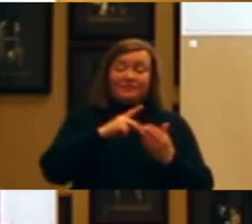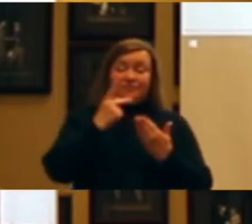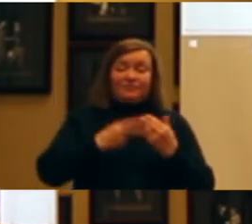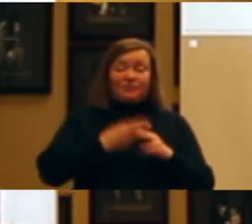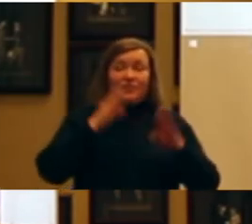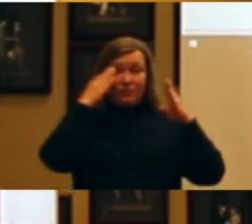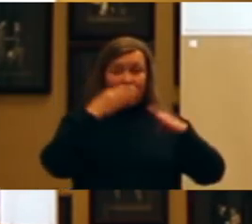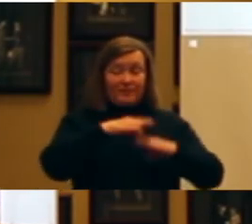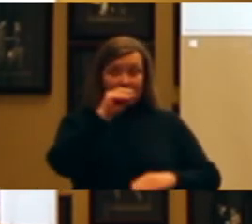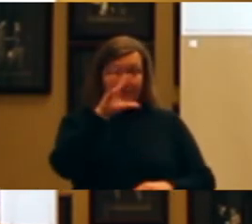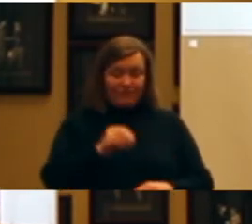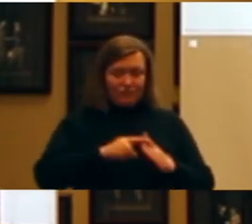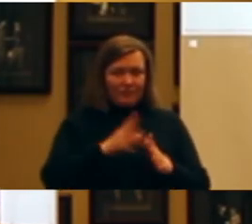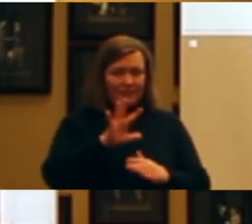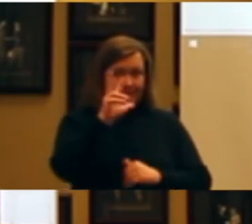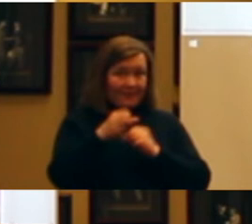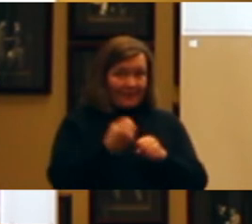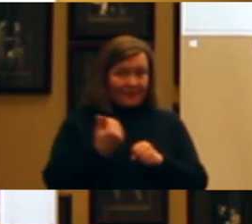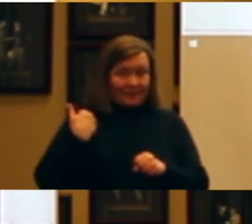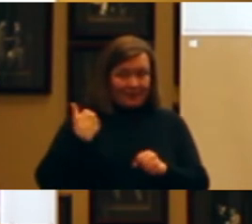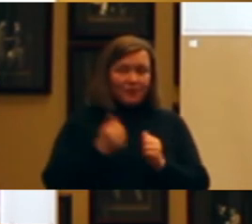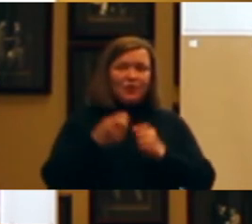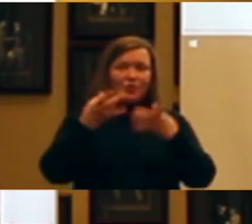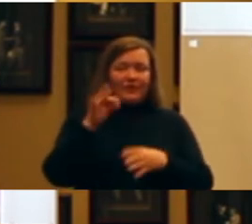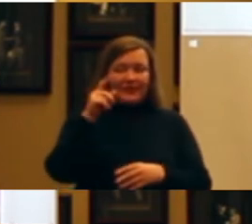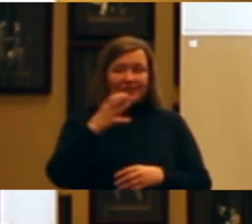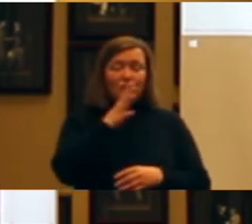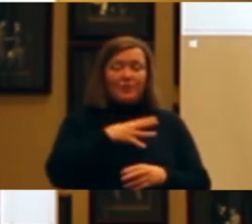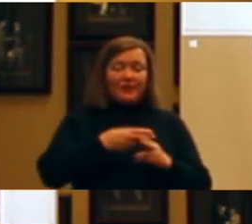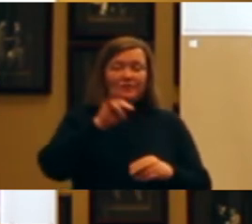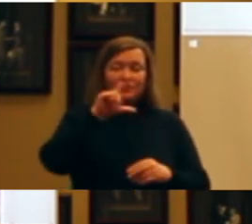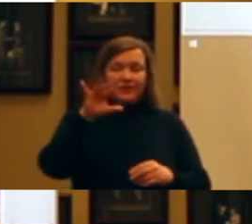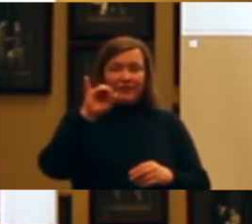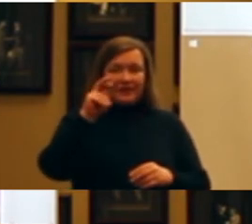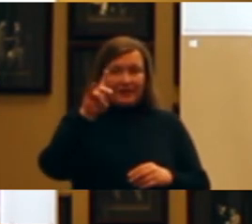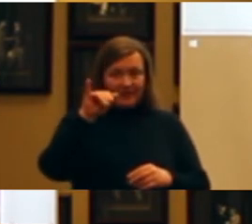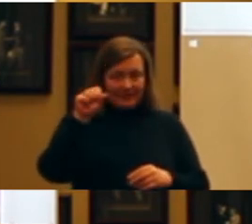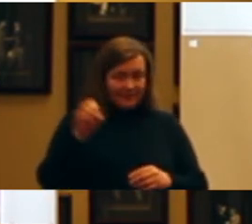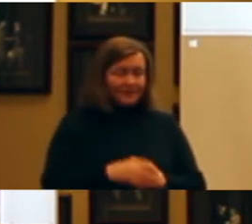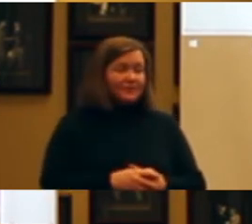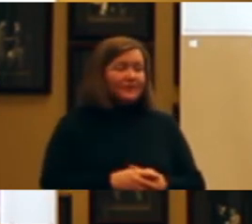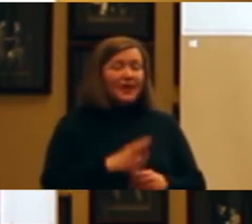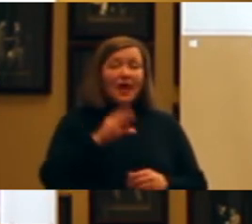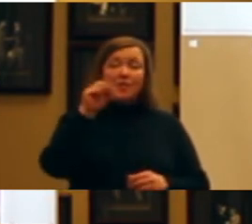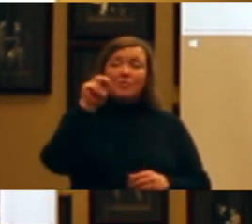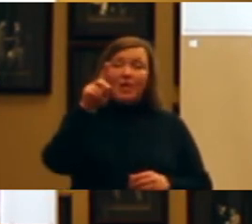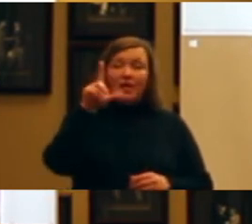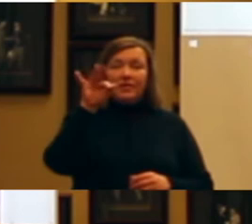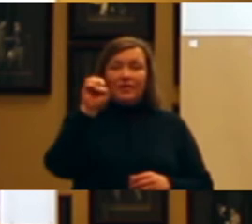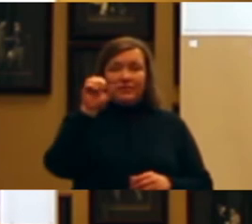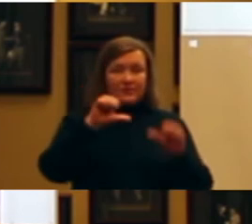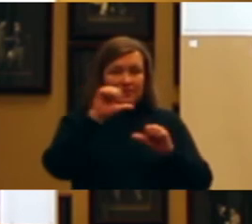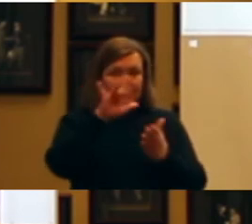3 years ago with then director of DAS, Jill Finnis, and the Bond Life Sciences